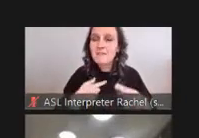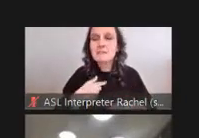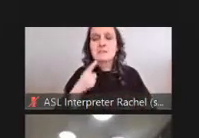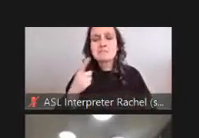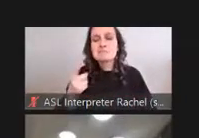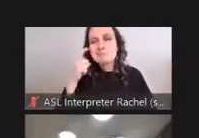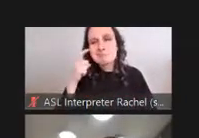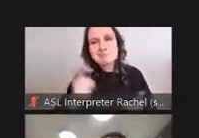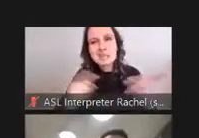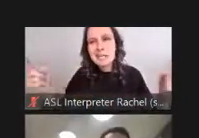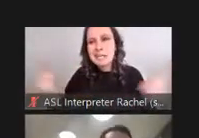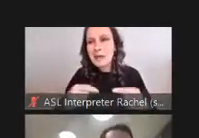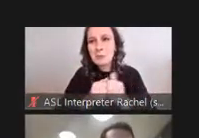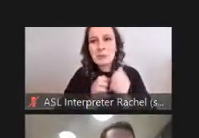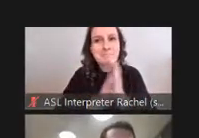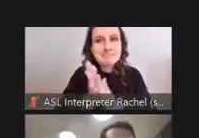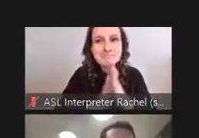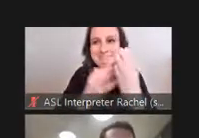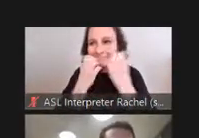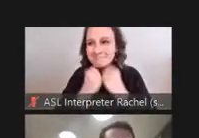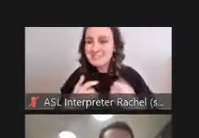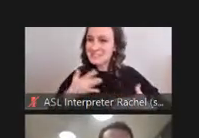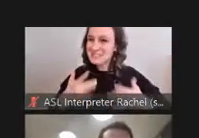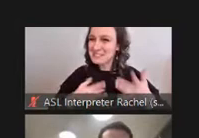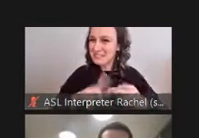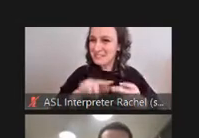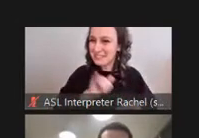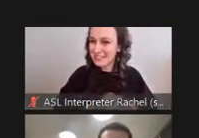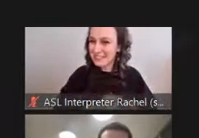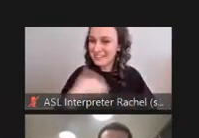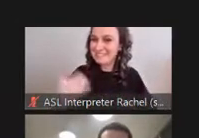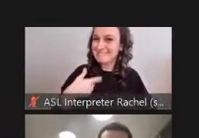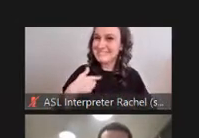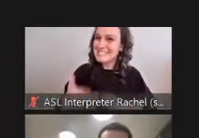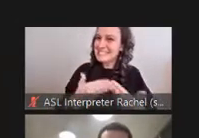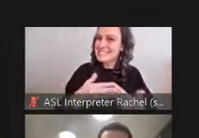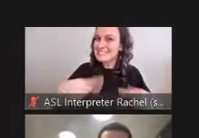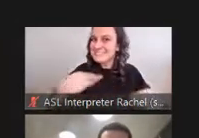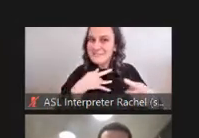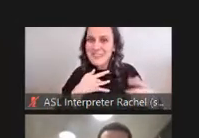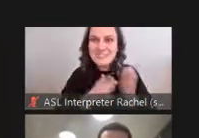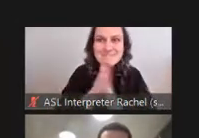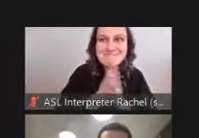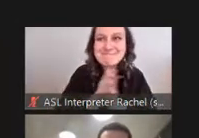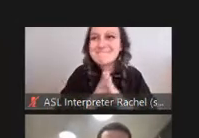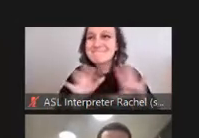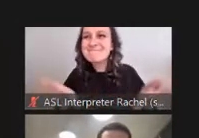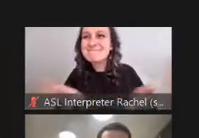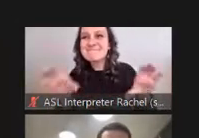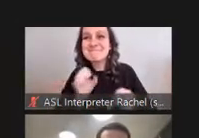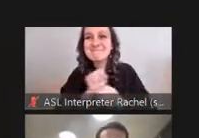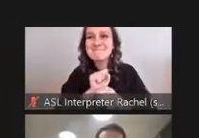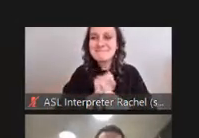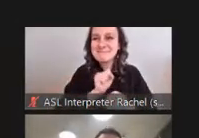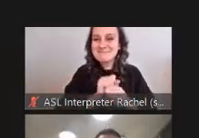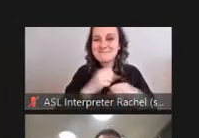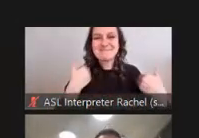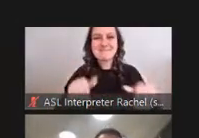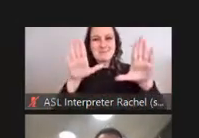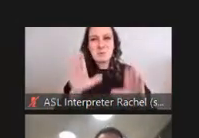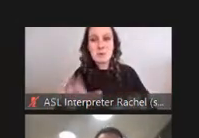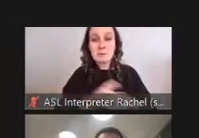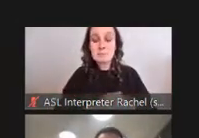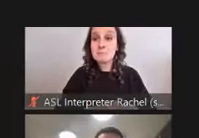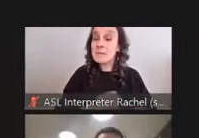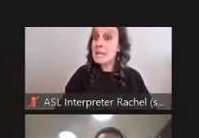with a great amount of passion, which we're super excited about because it makes it easy when other people are passionate about our work. And super